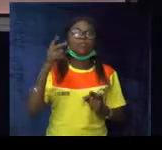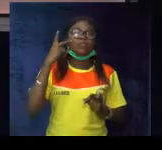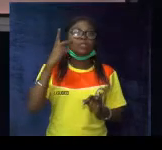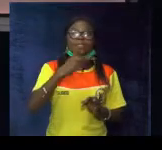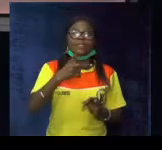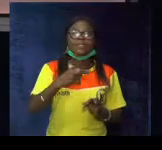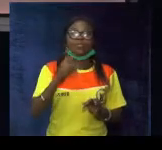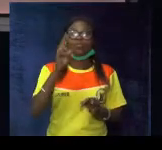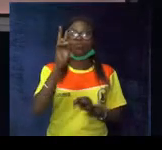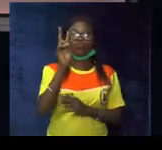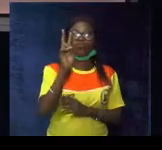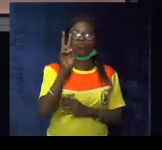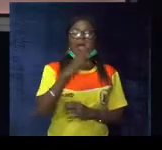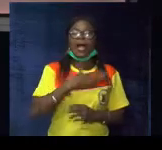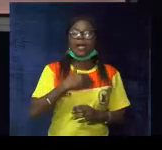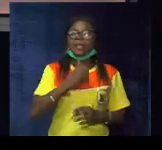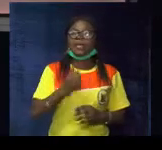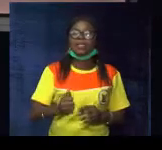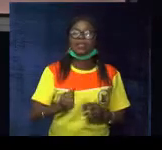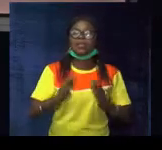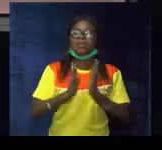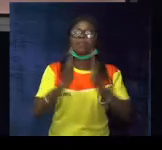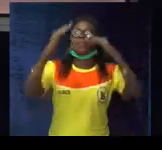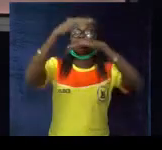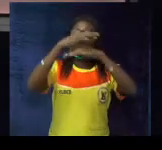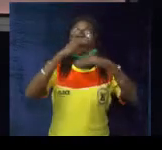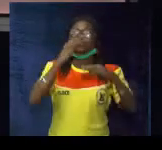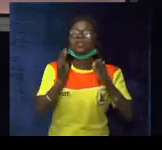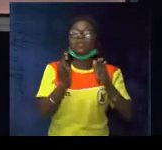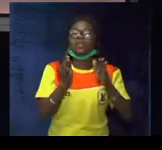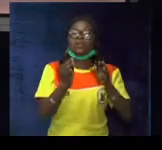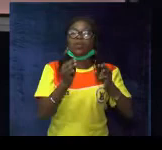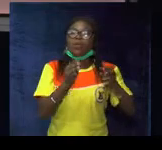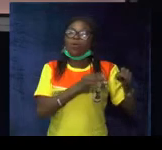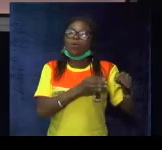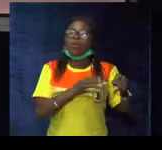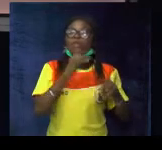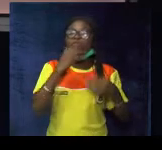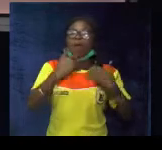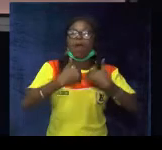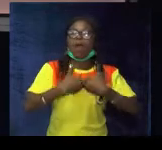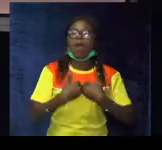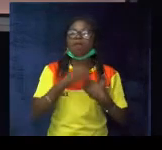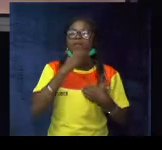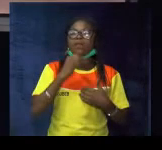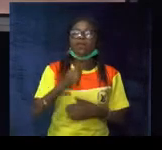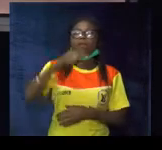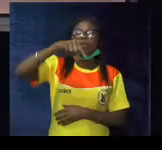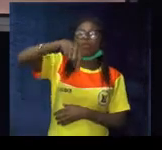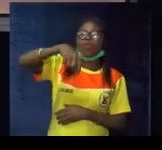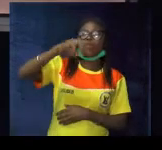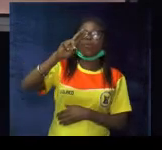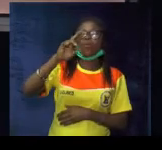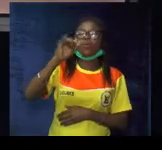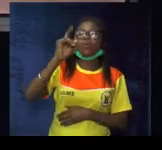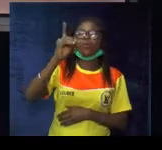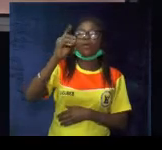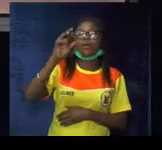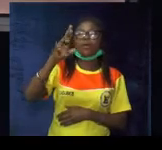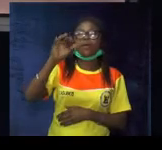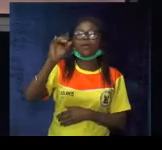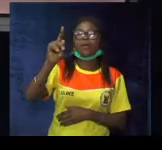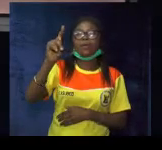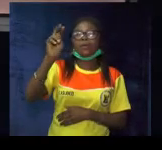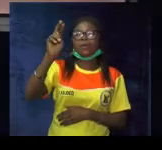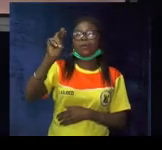radii and there is a box in the corner, automatically you have a quadrant. Because now this one will be